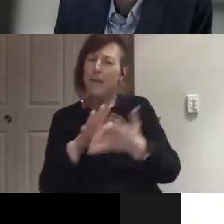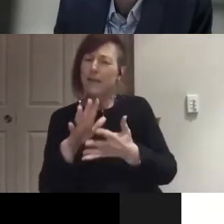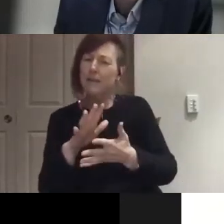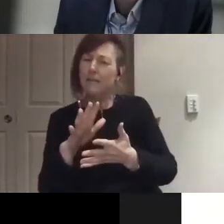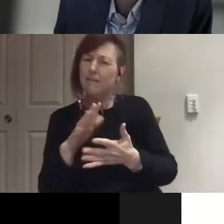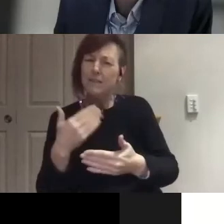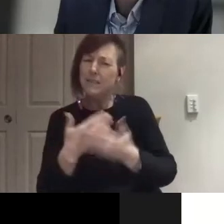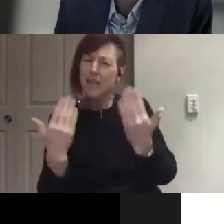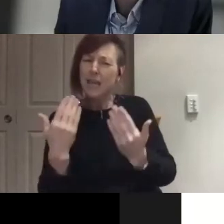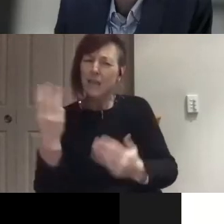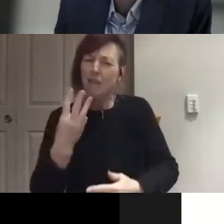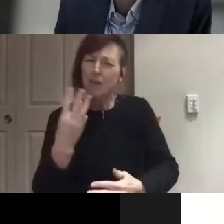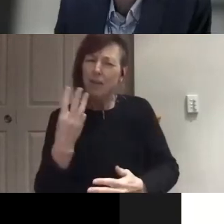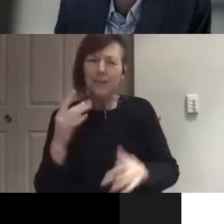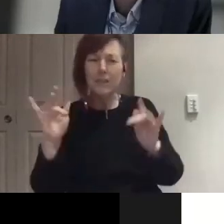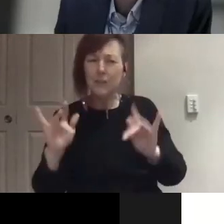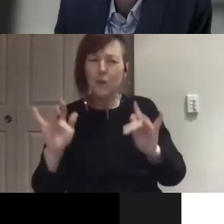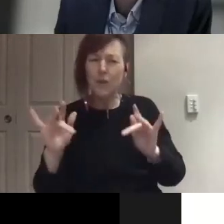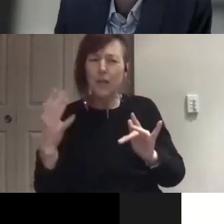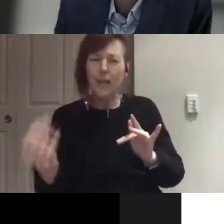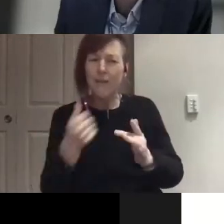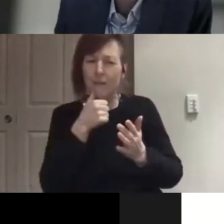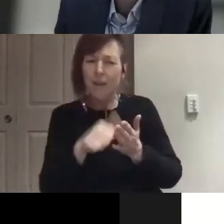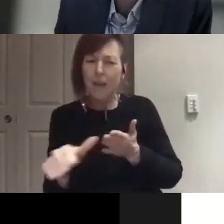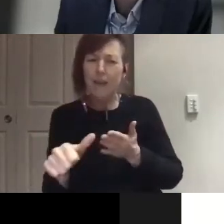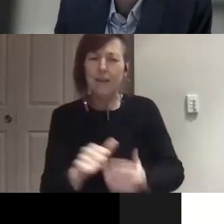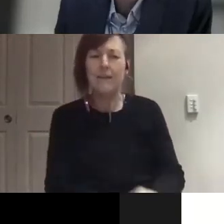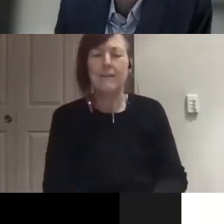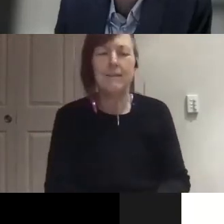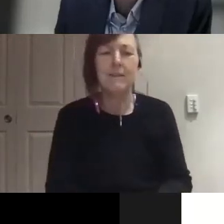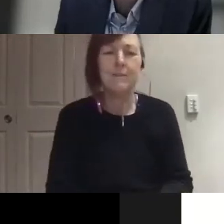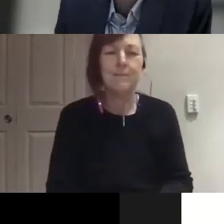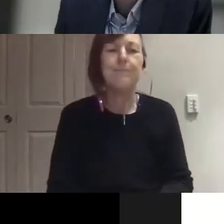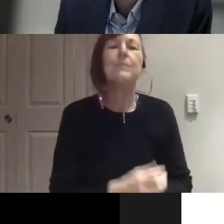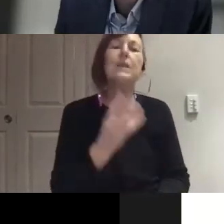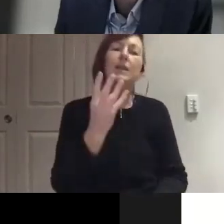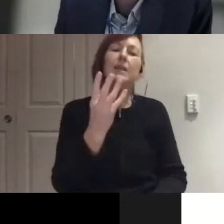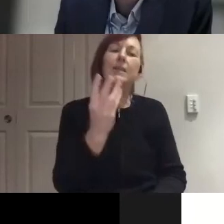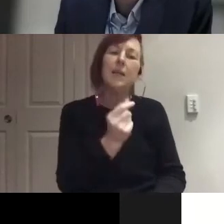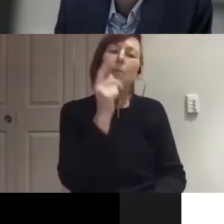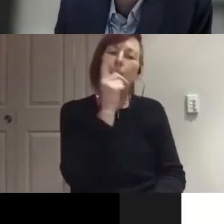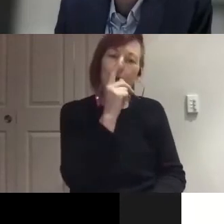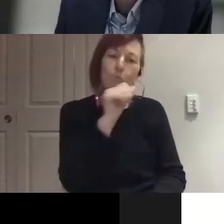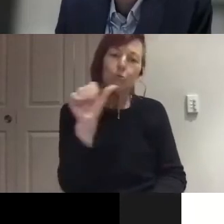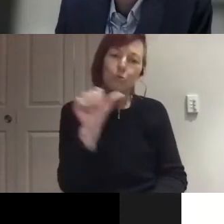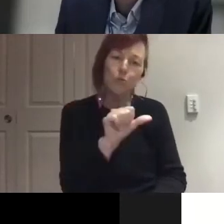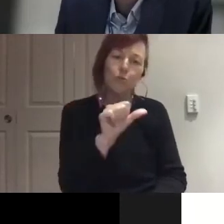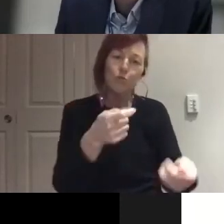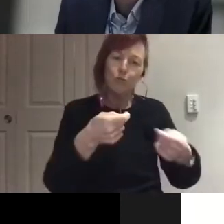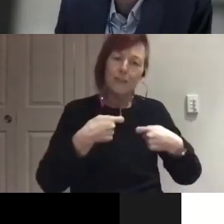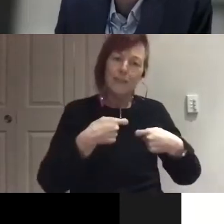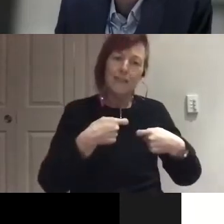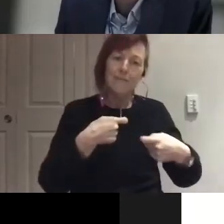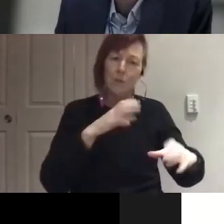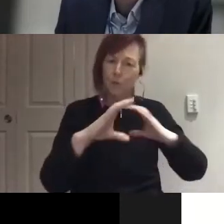that's yeah. So they should receive. People should receive some communication from the department or contact tracing team